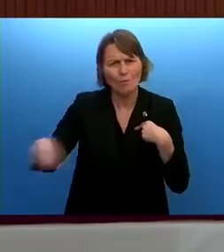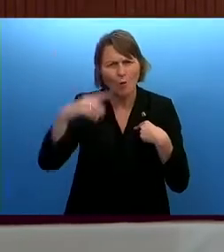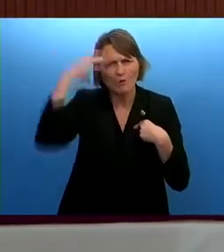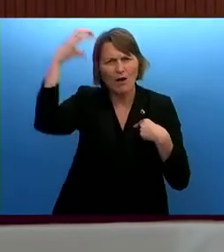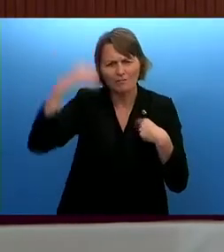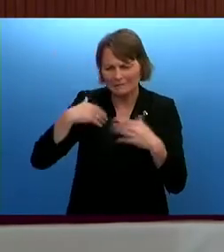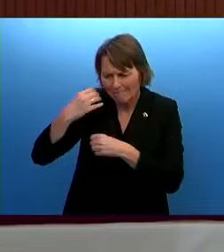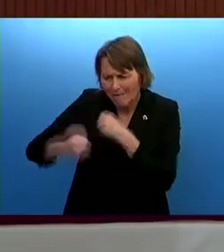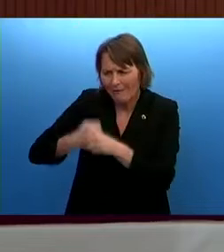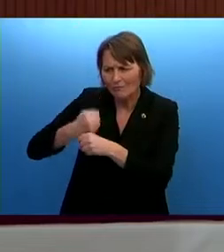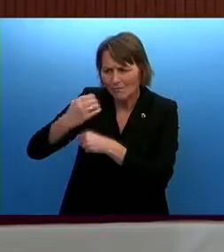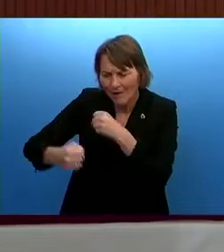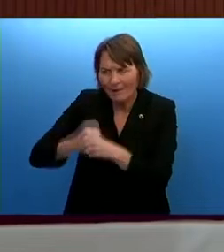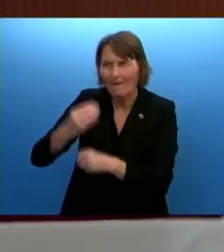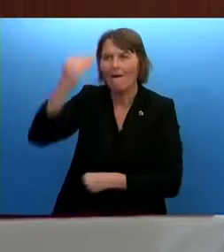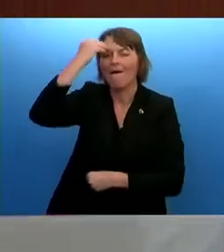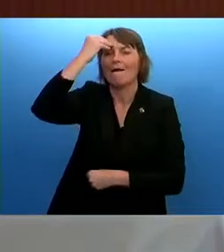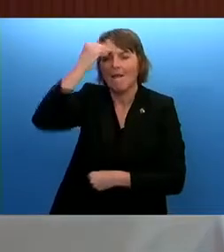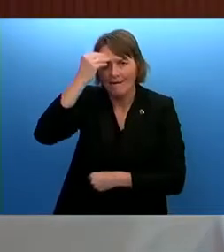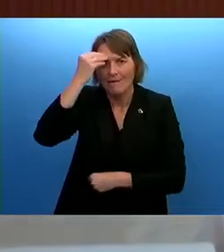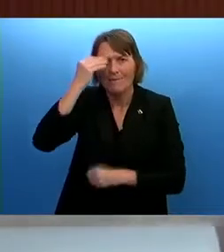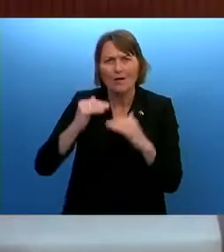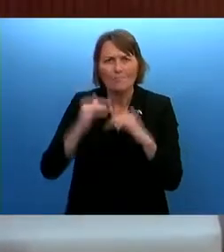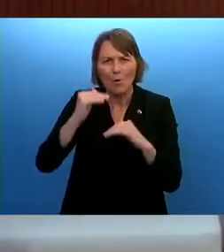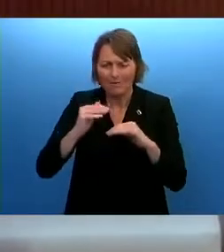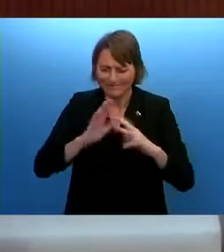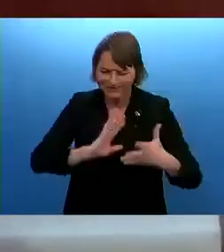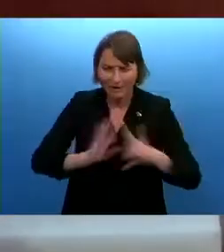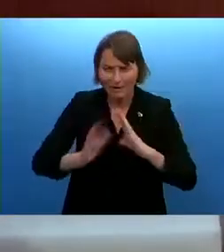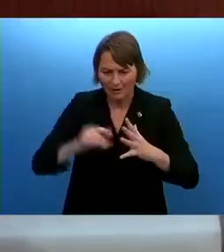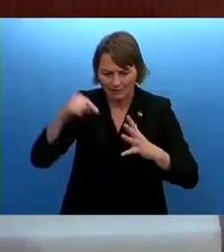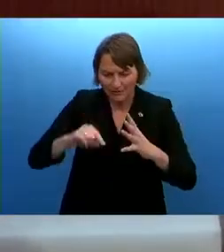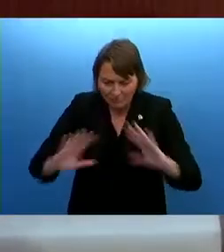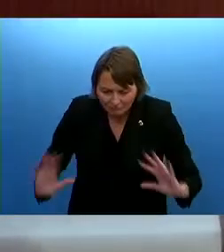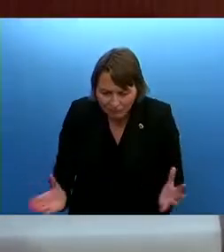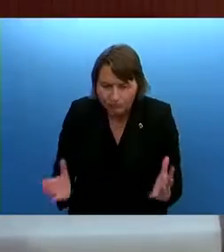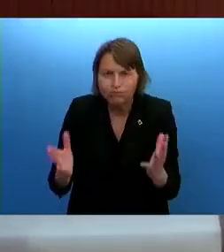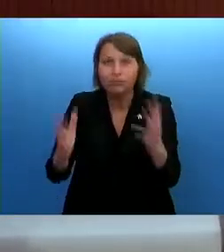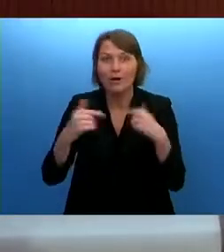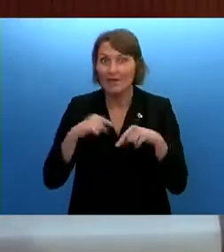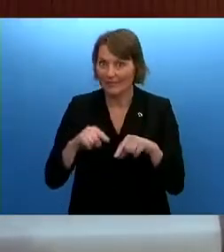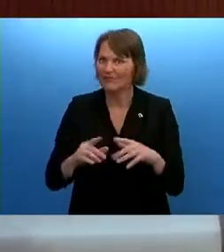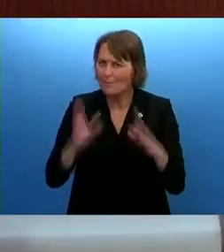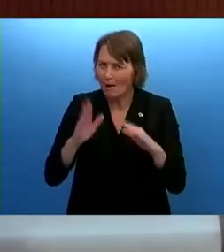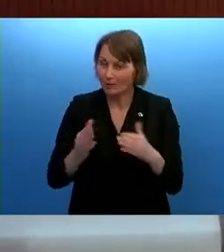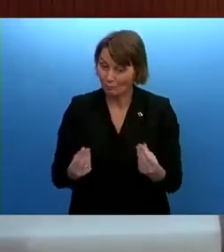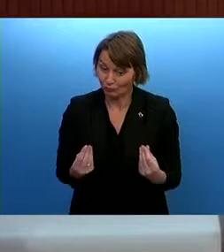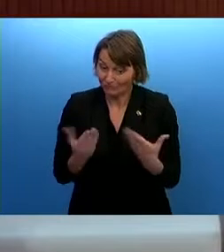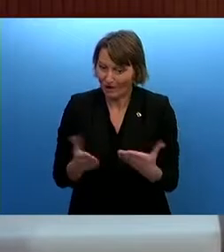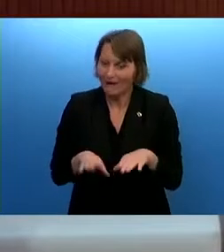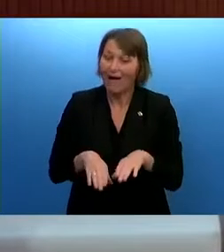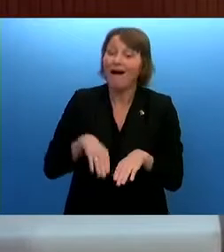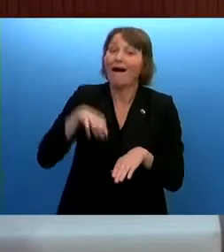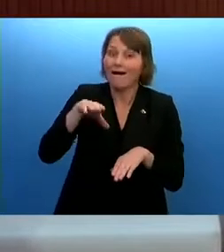to foster, promote, and recognize sign languages as a necessary step for the full realization of the